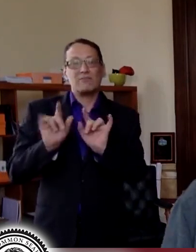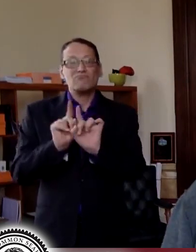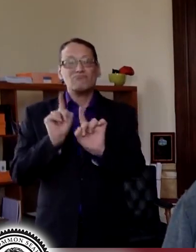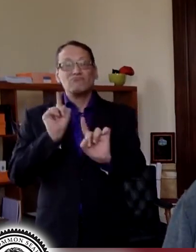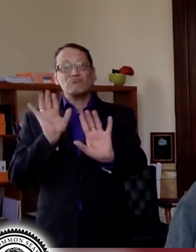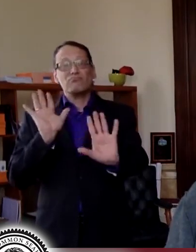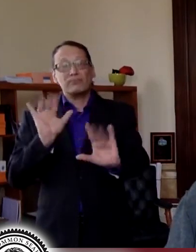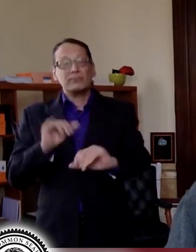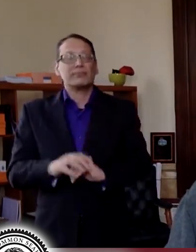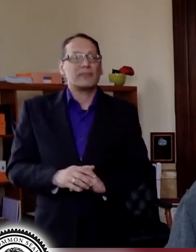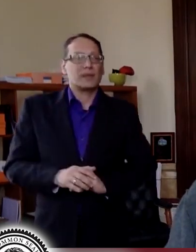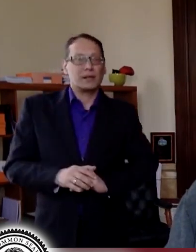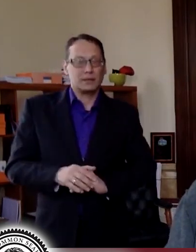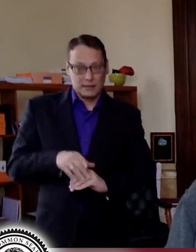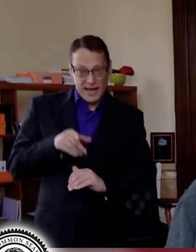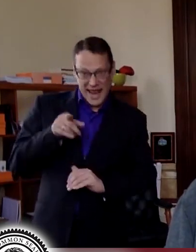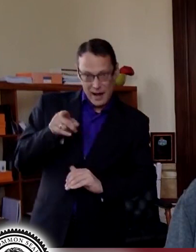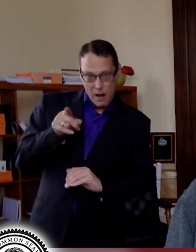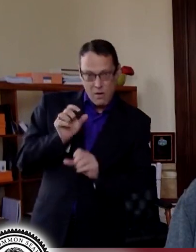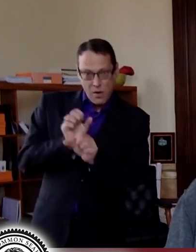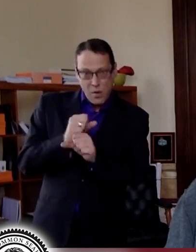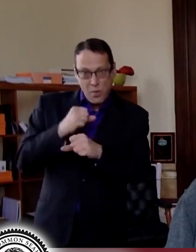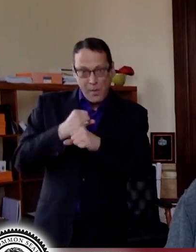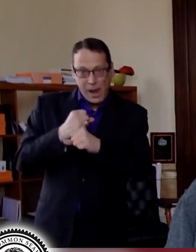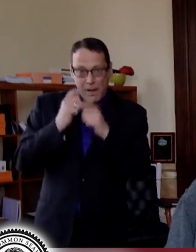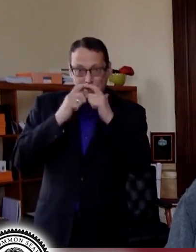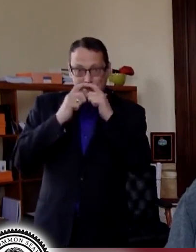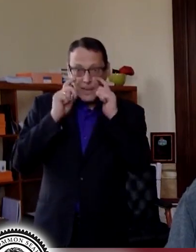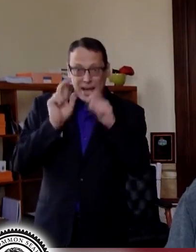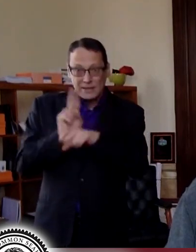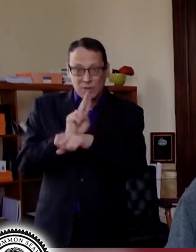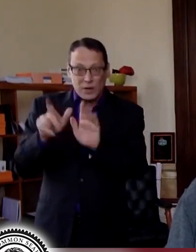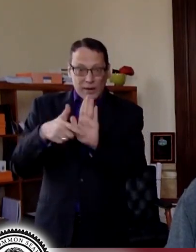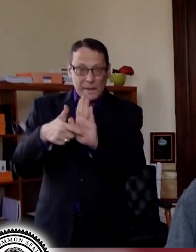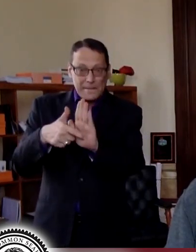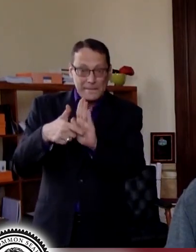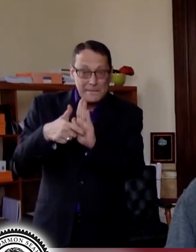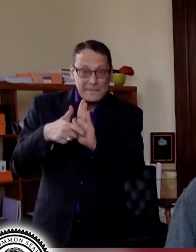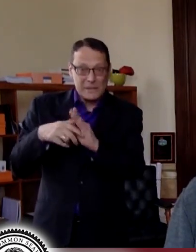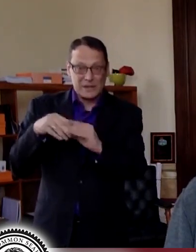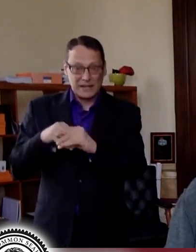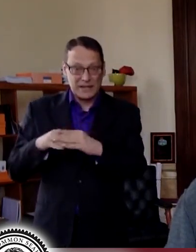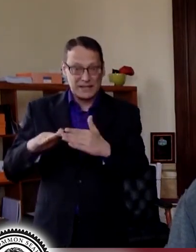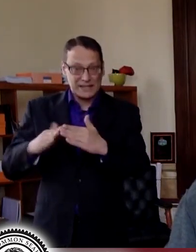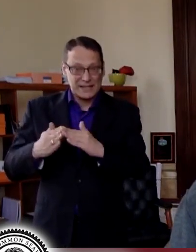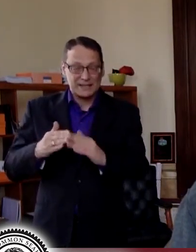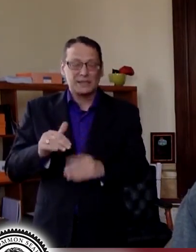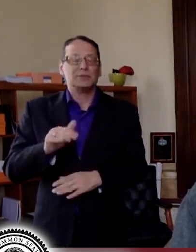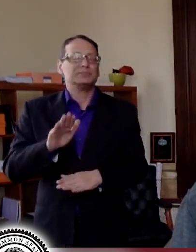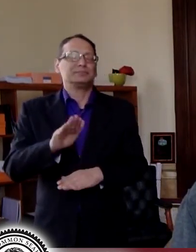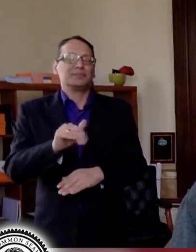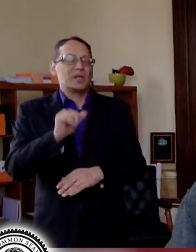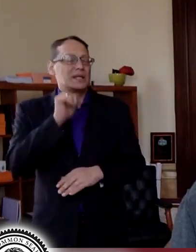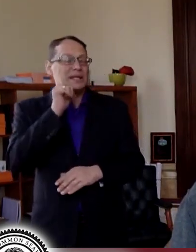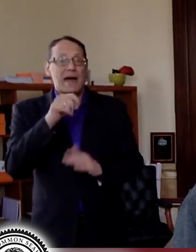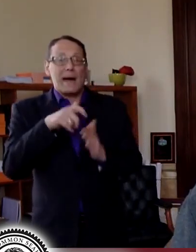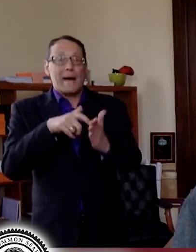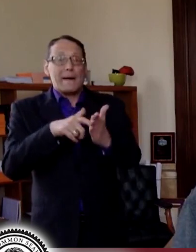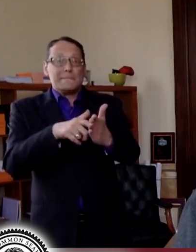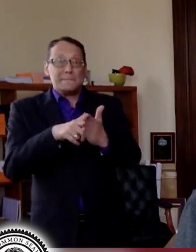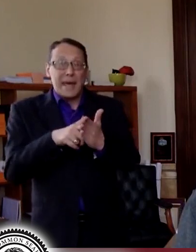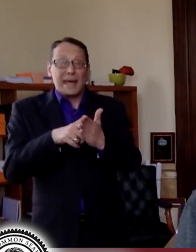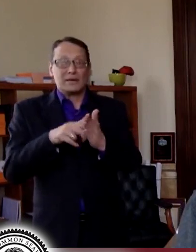Wearing a mask. Have you made mask wearing mandatory in the city? It is not mandatory, but it is